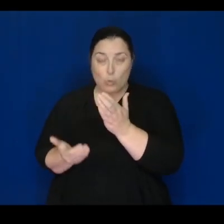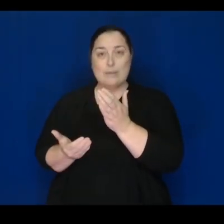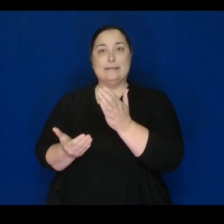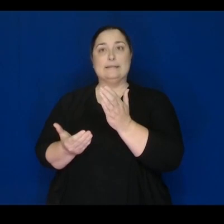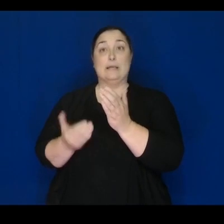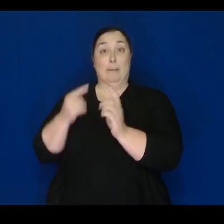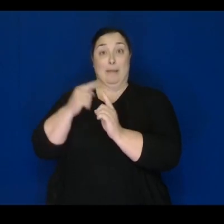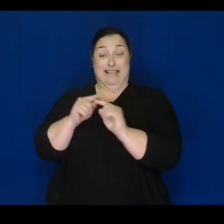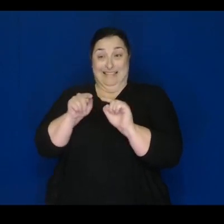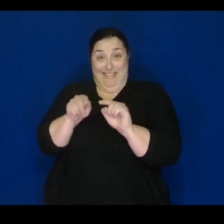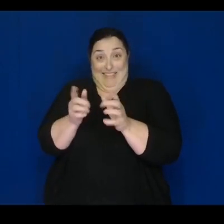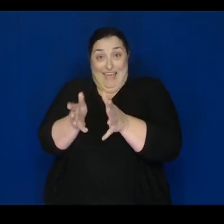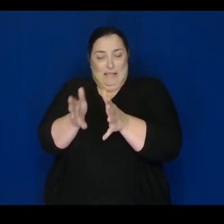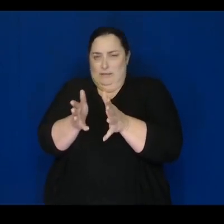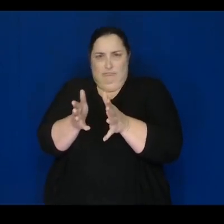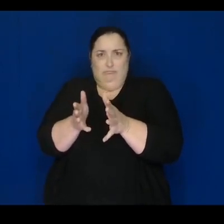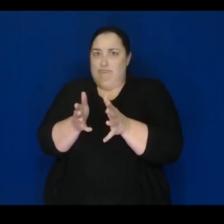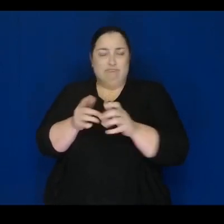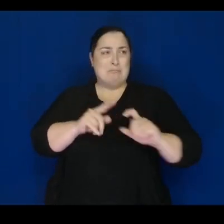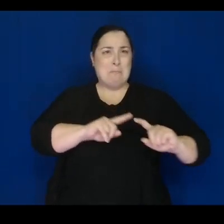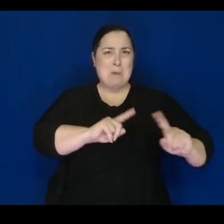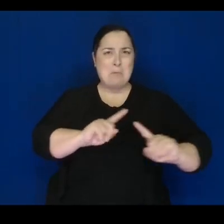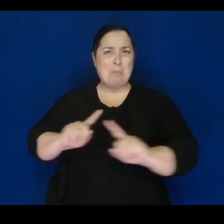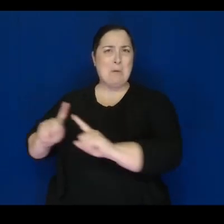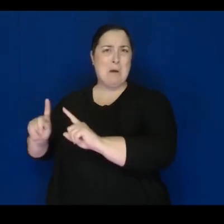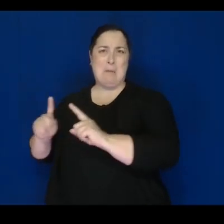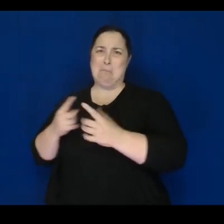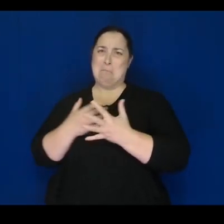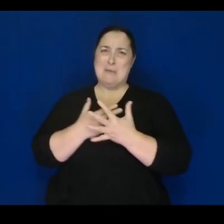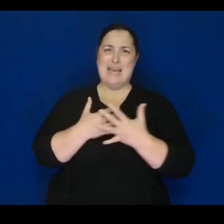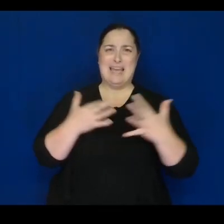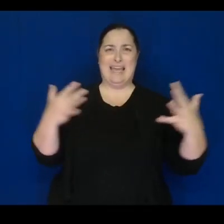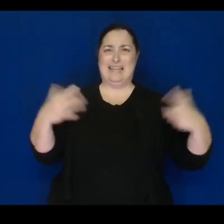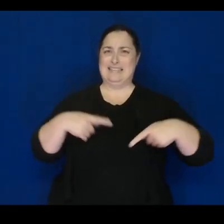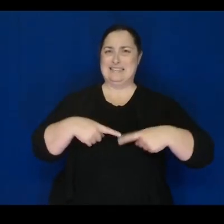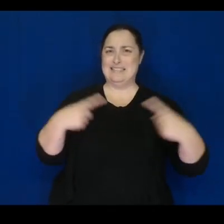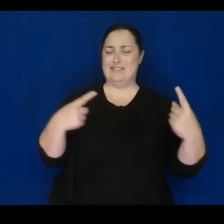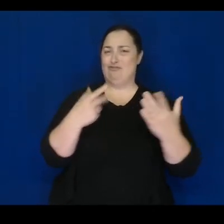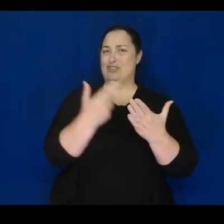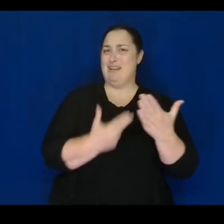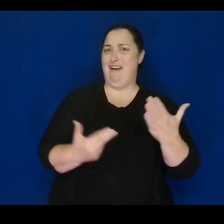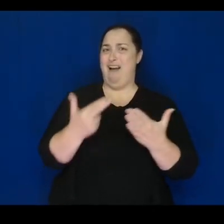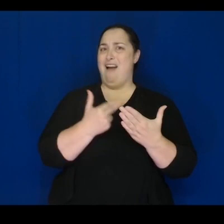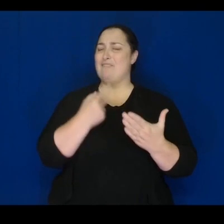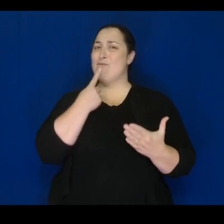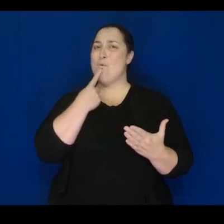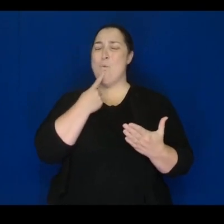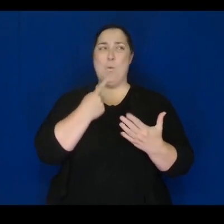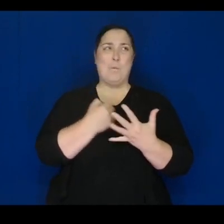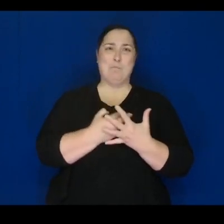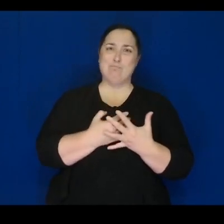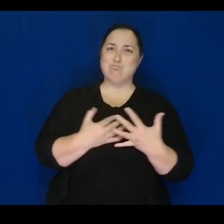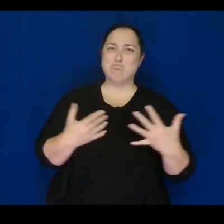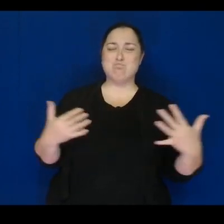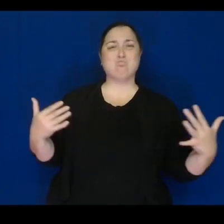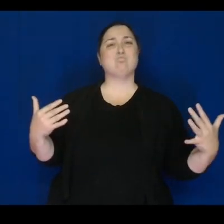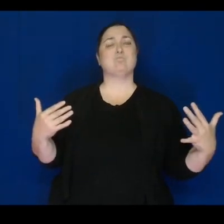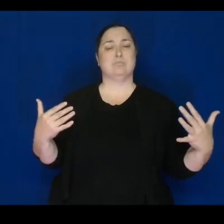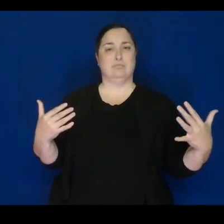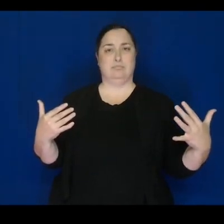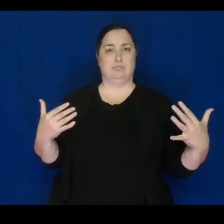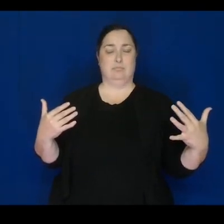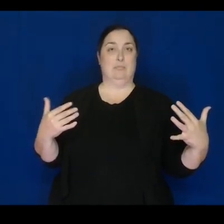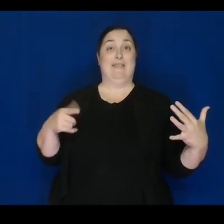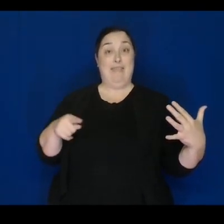diverse many Aboriginal and Torres Strait Islander artists and their practice is, and how that's always